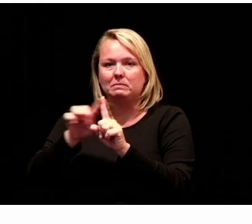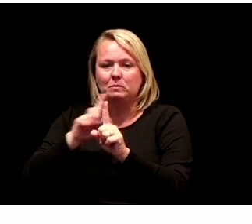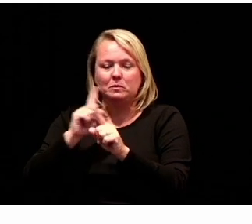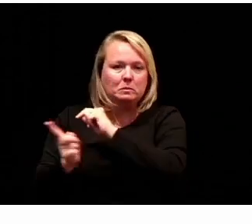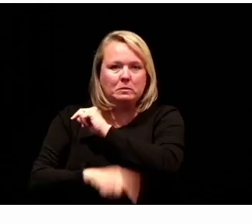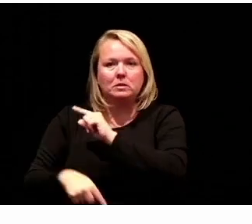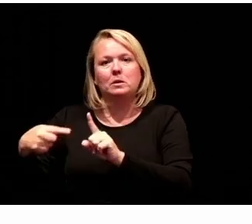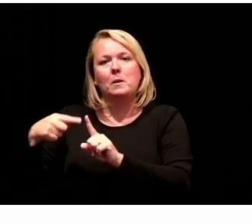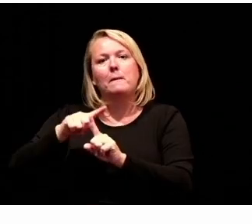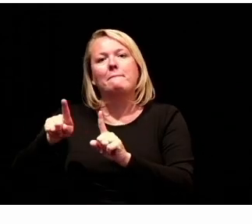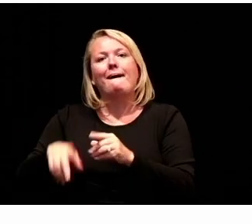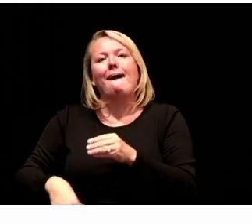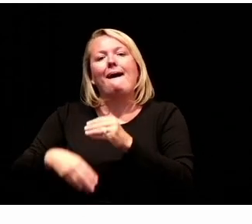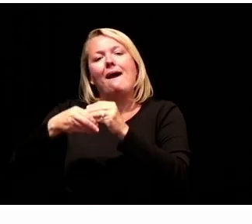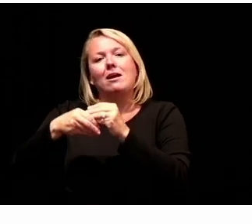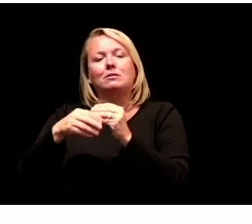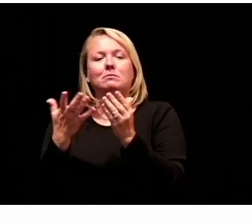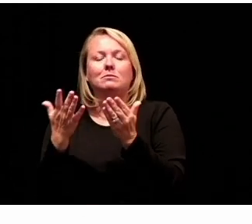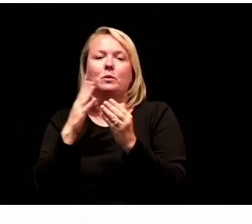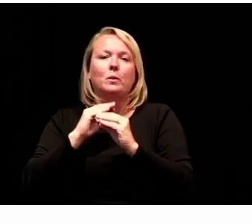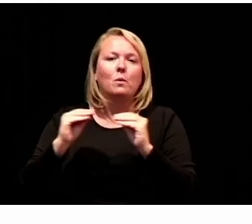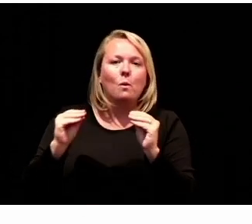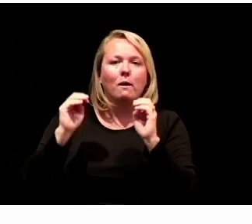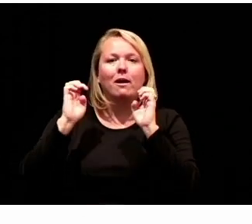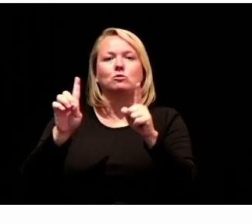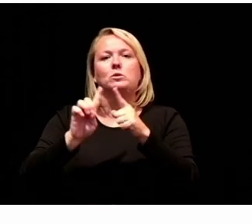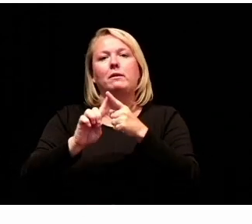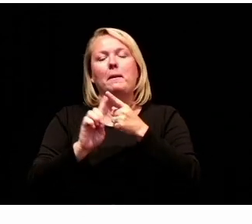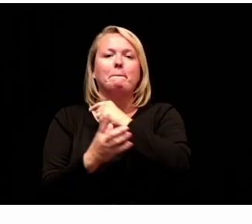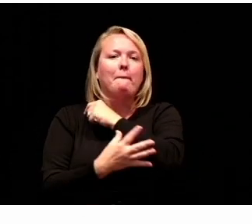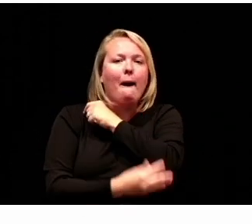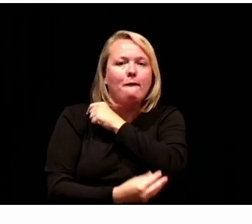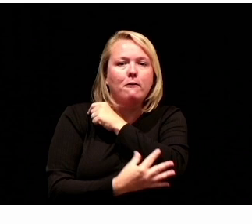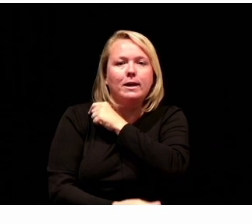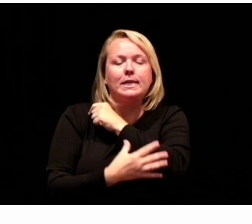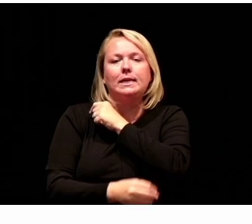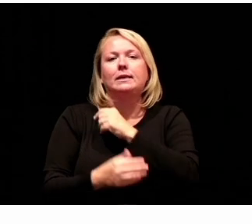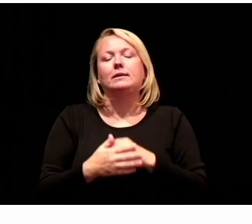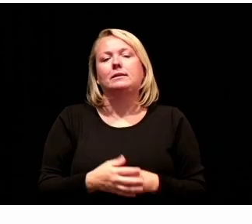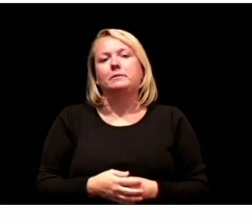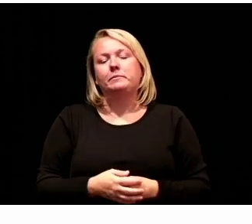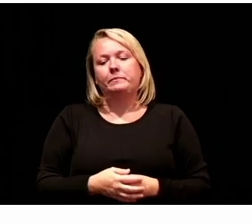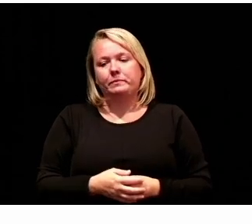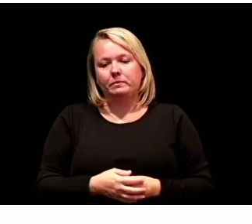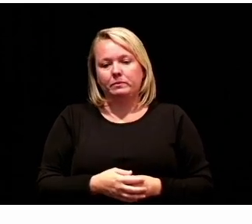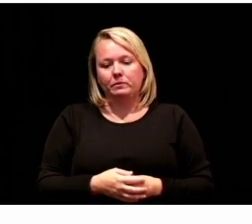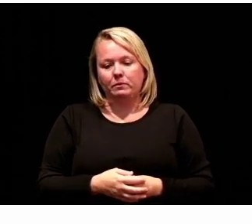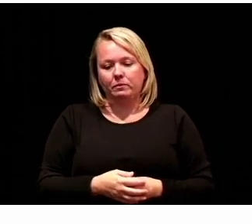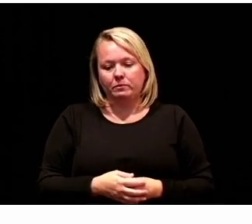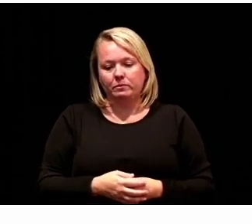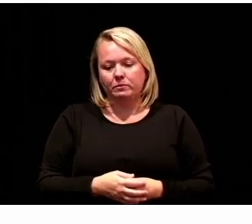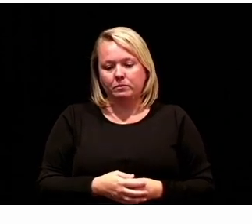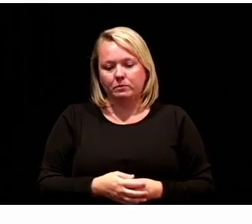just to cite one, the incarceration rate of African American men was 5.6 times that of white